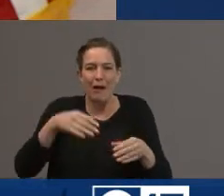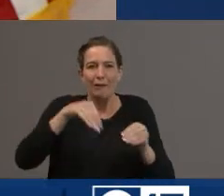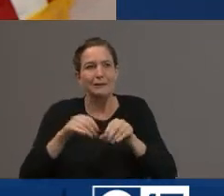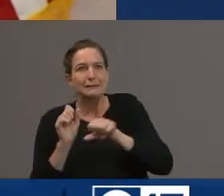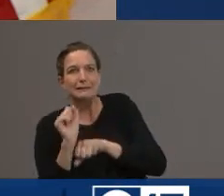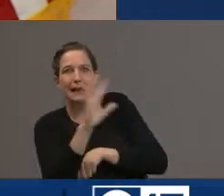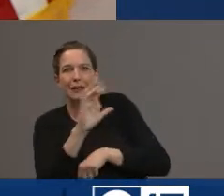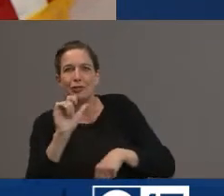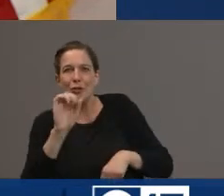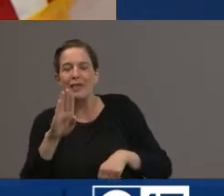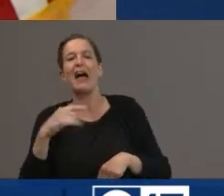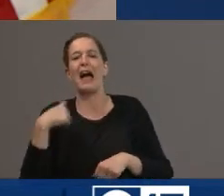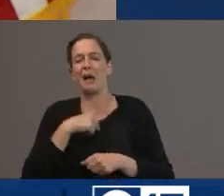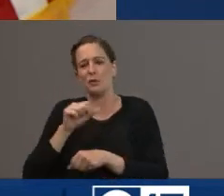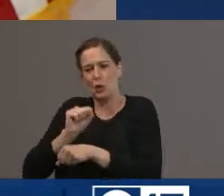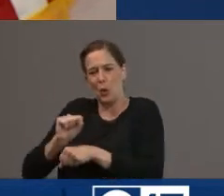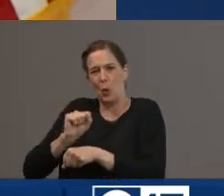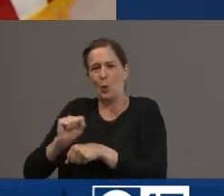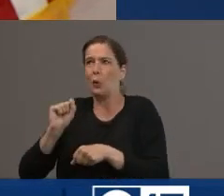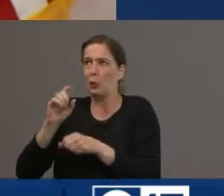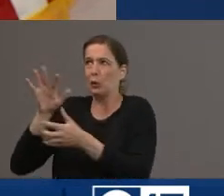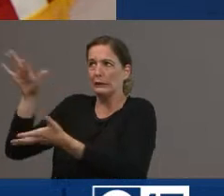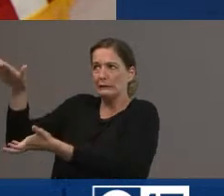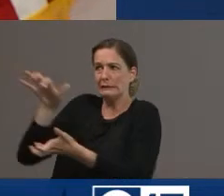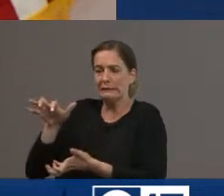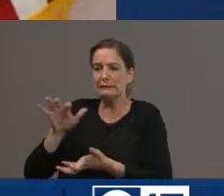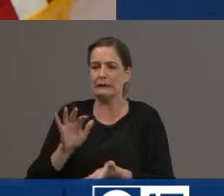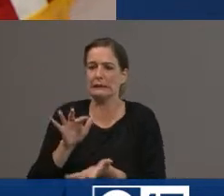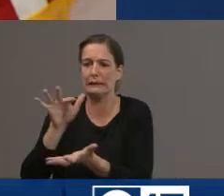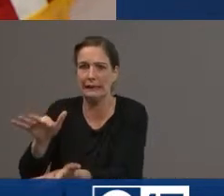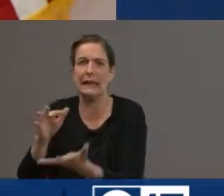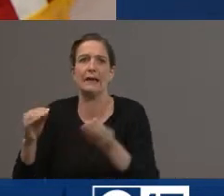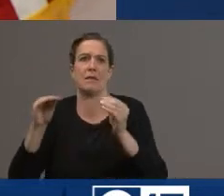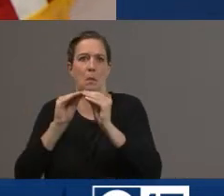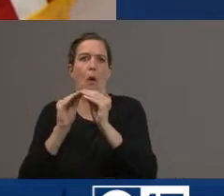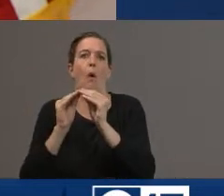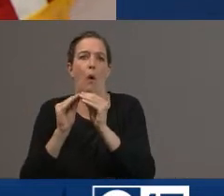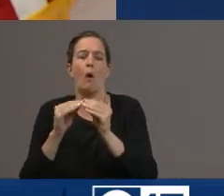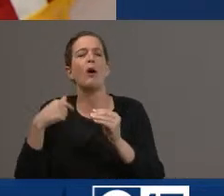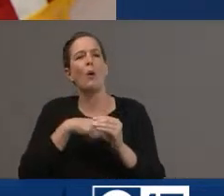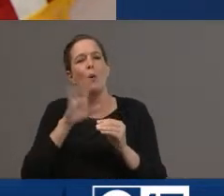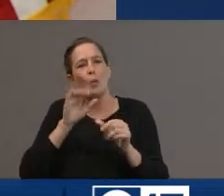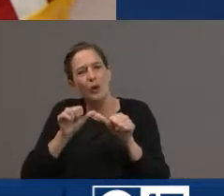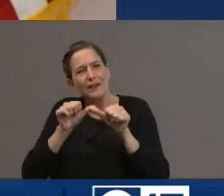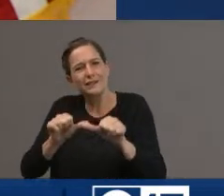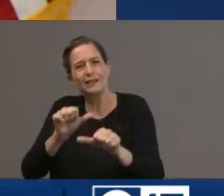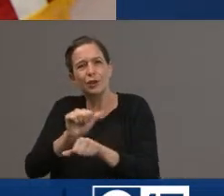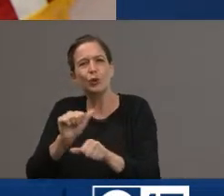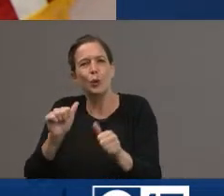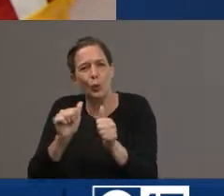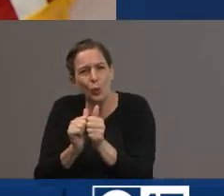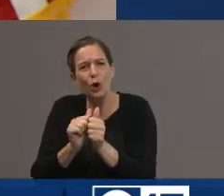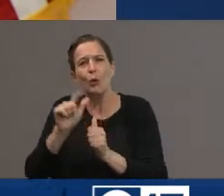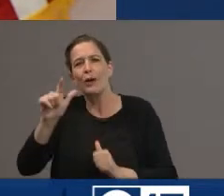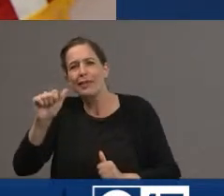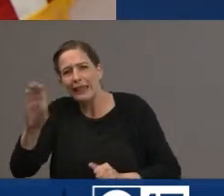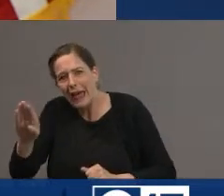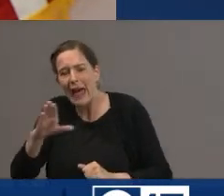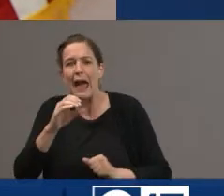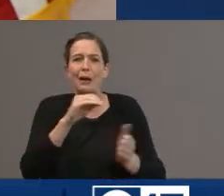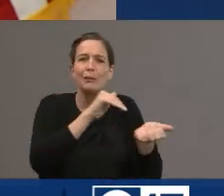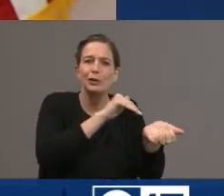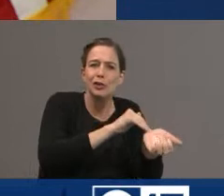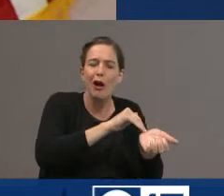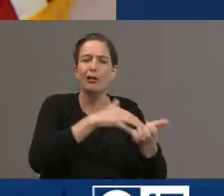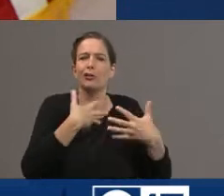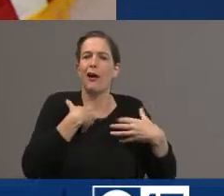to help respond to that increased demand. And we're going to continue to work with our healthcare partners and our laboratories to provide them with additional